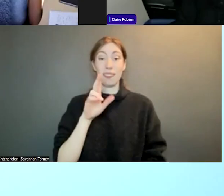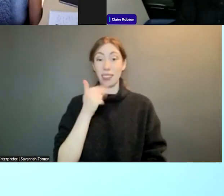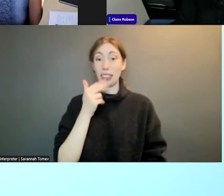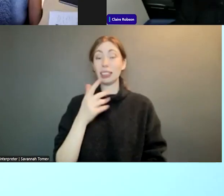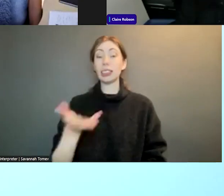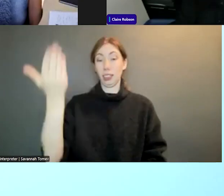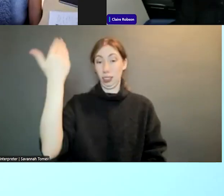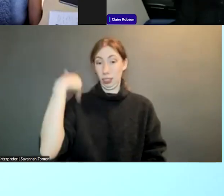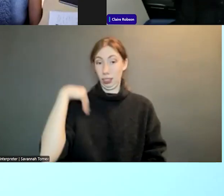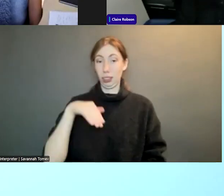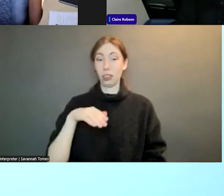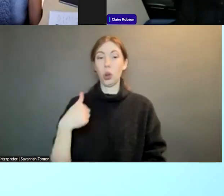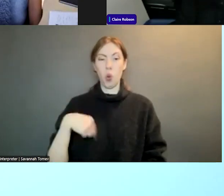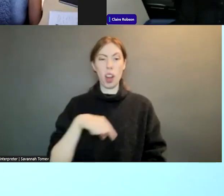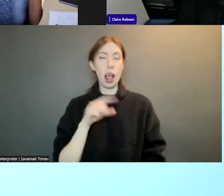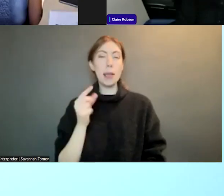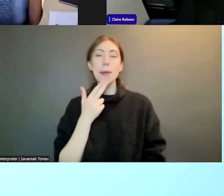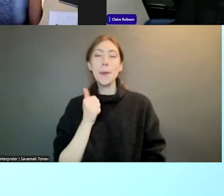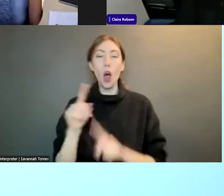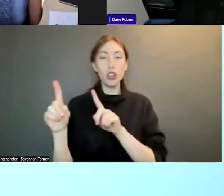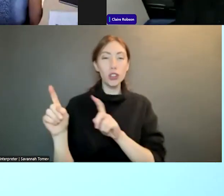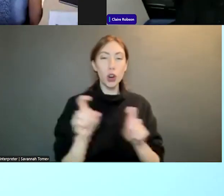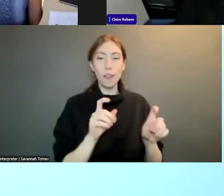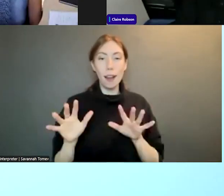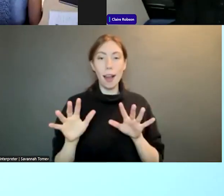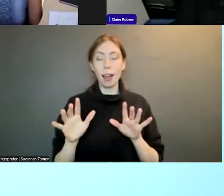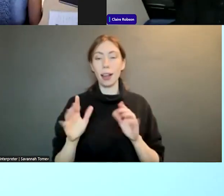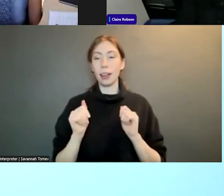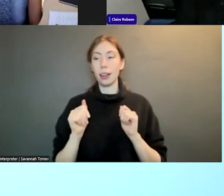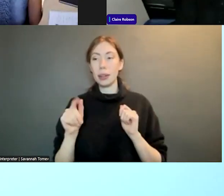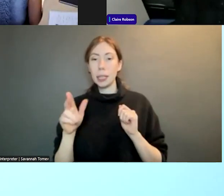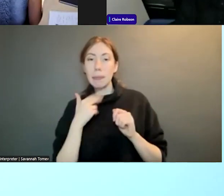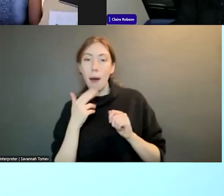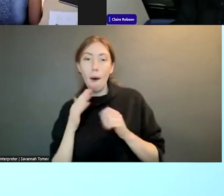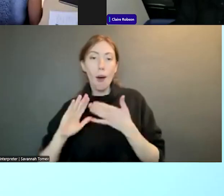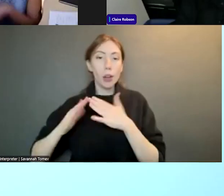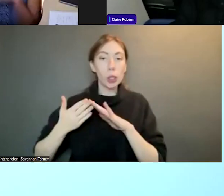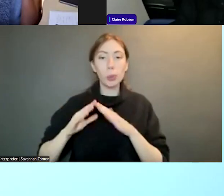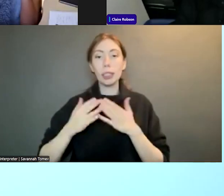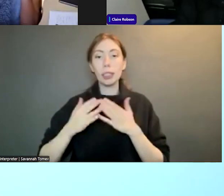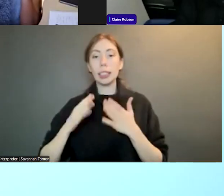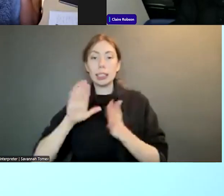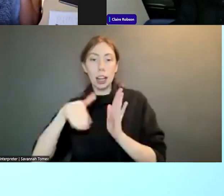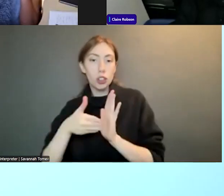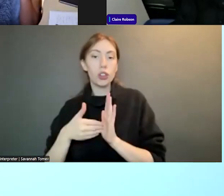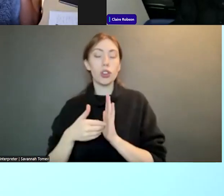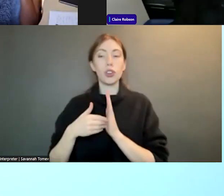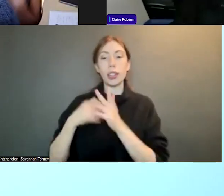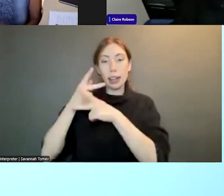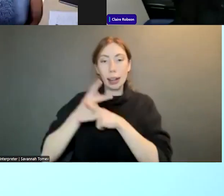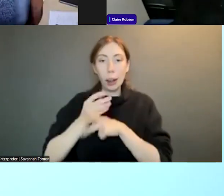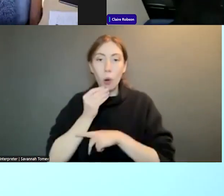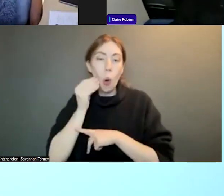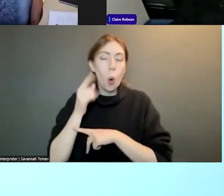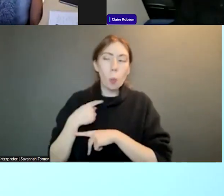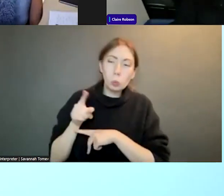Mainland care homes and community centres to see how many felt that they